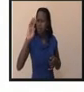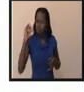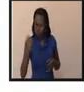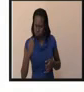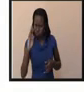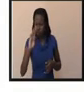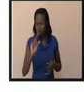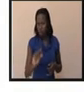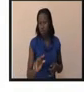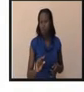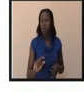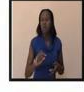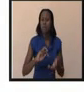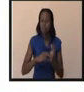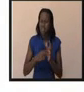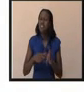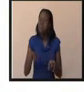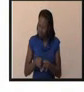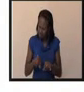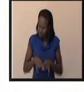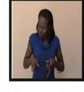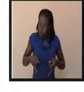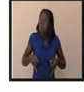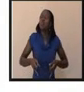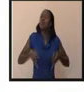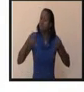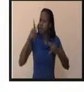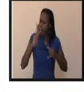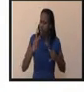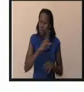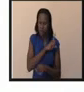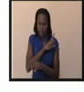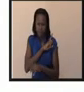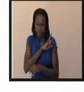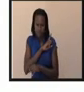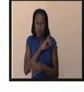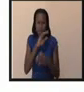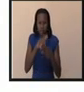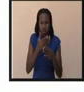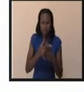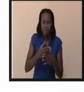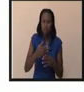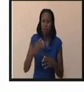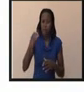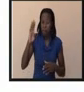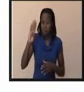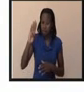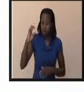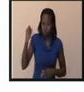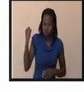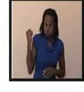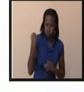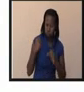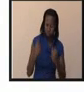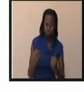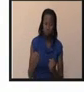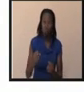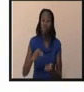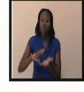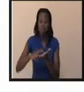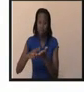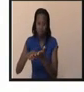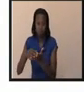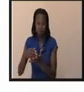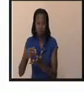and a small letter b, your legs will still be long. Why? Because the capital letter B represents a dominant